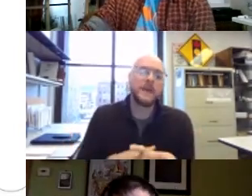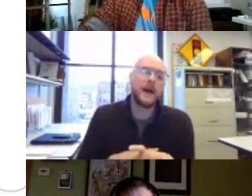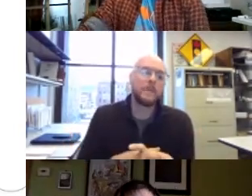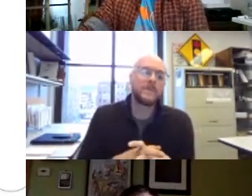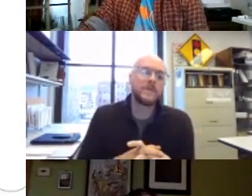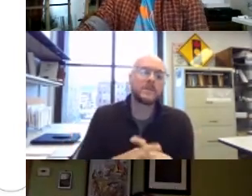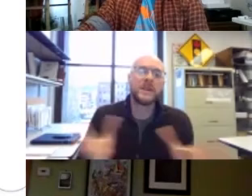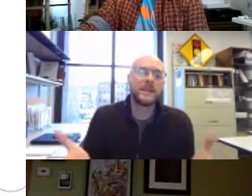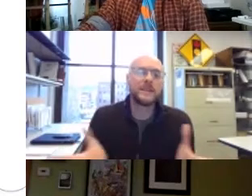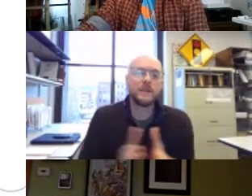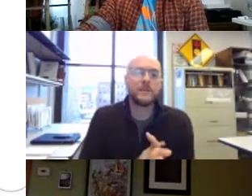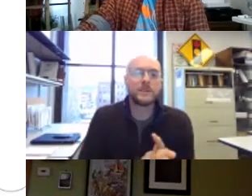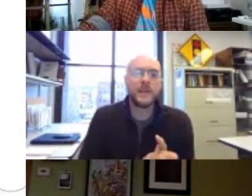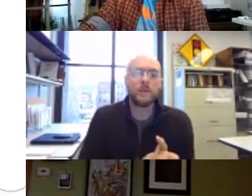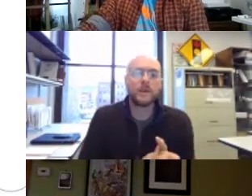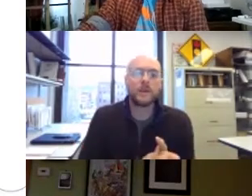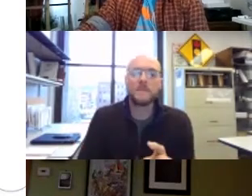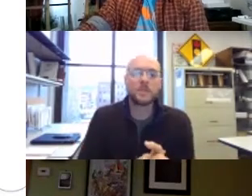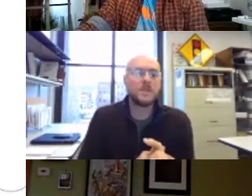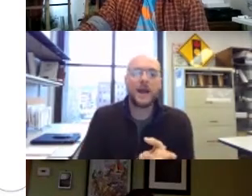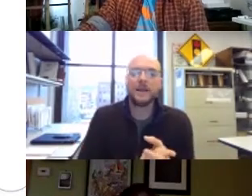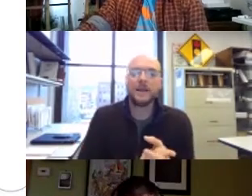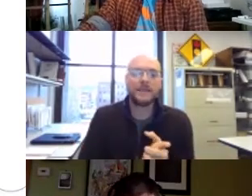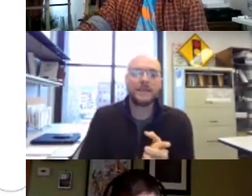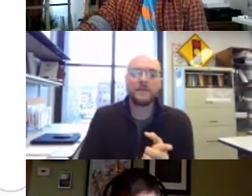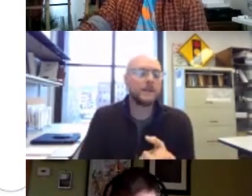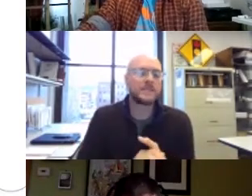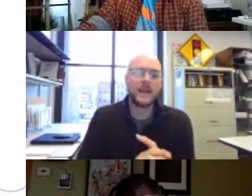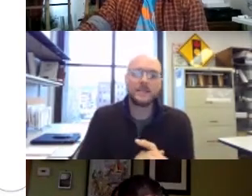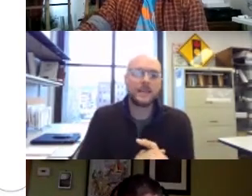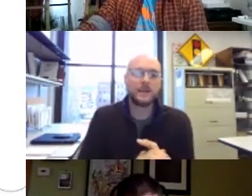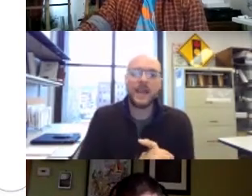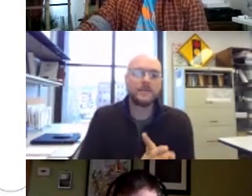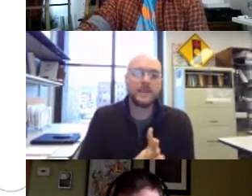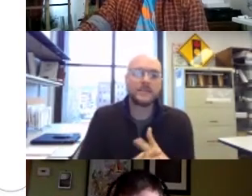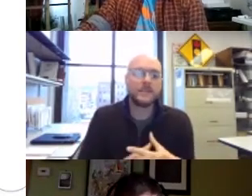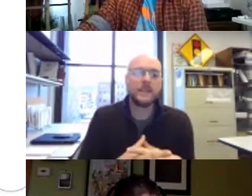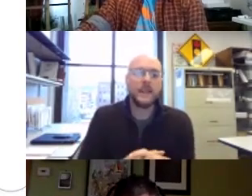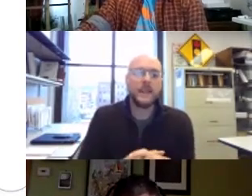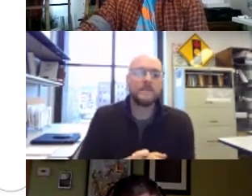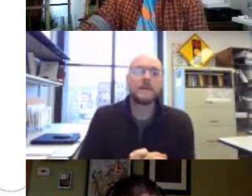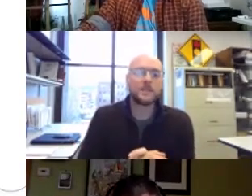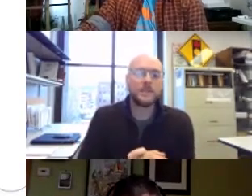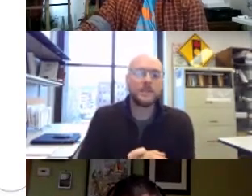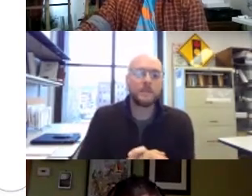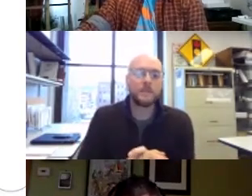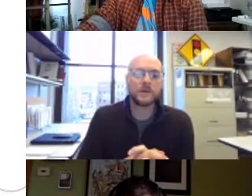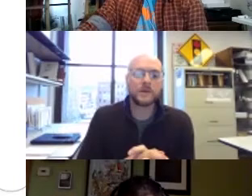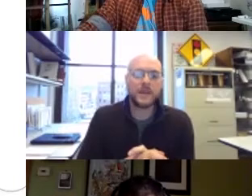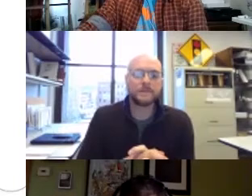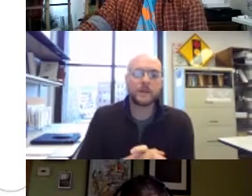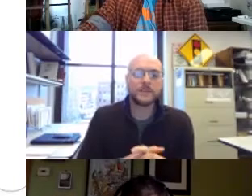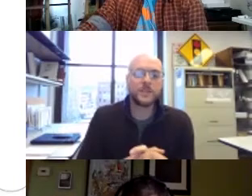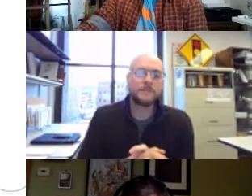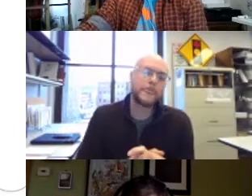level. Also to indicate to you folks that we are very much not at the final design stage on any of these, and very much still up